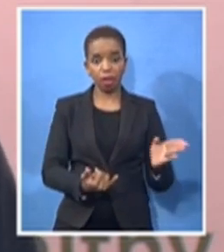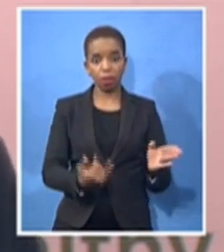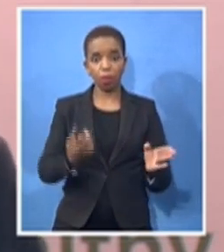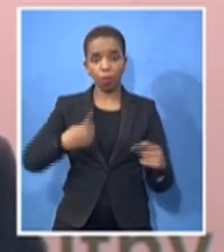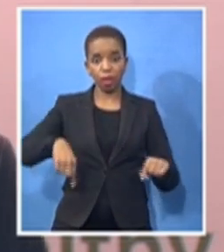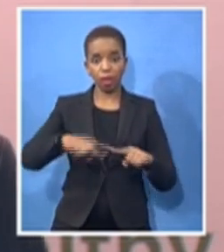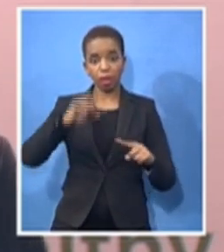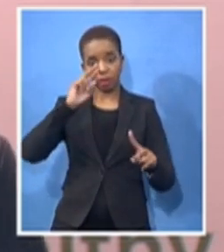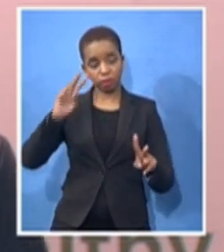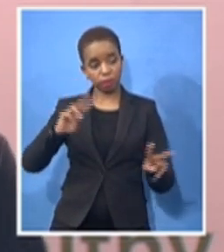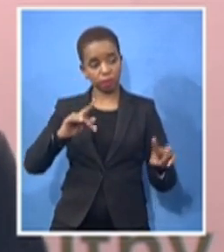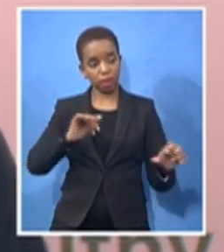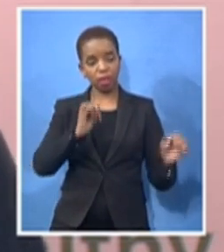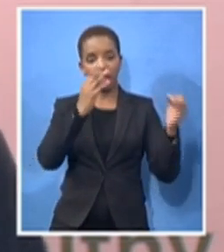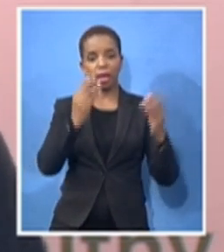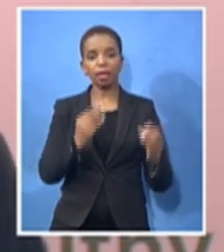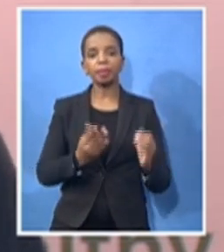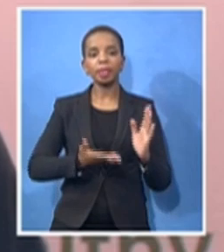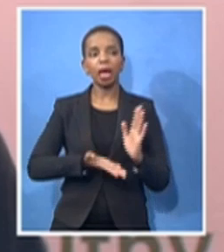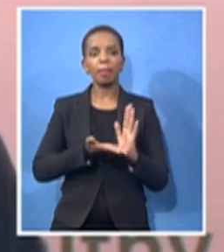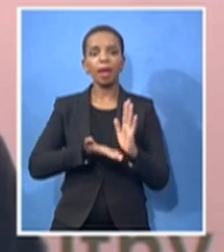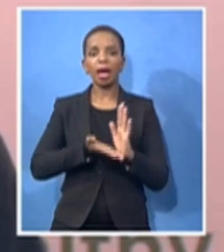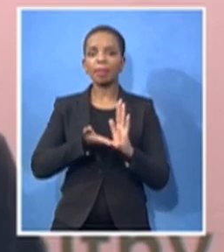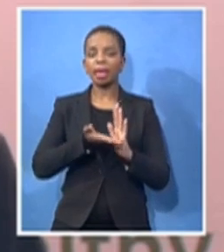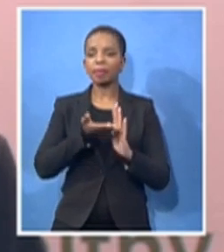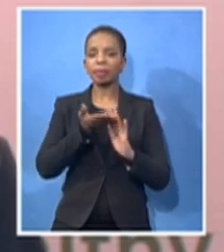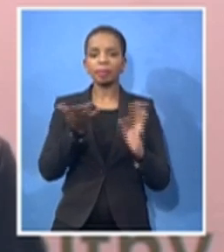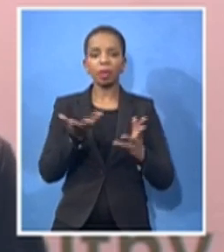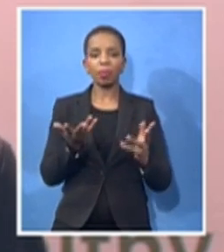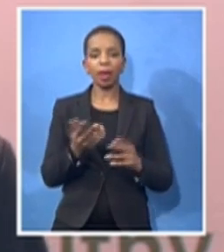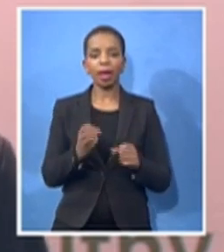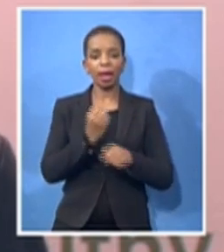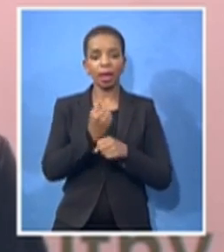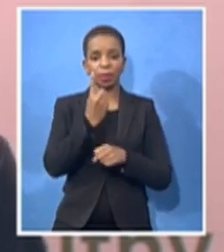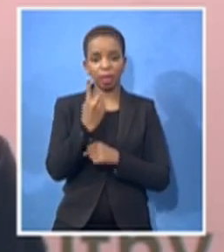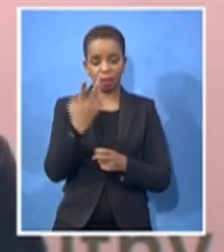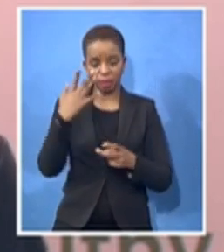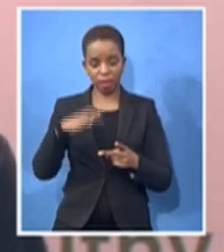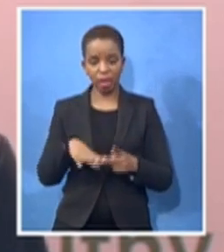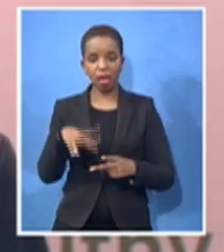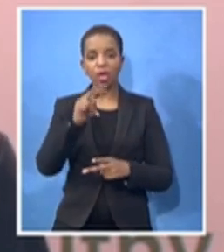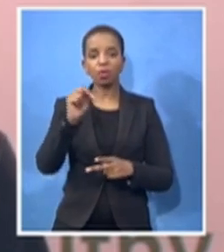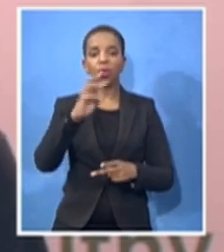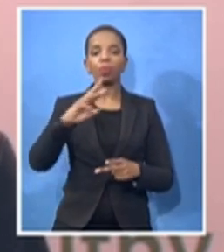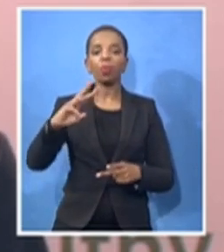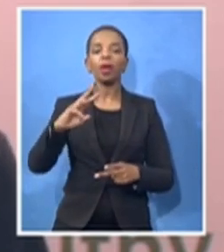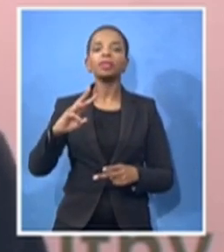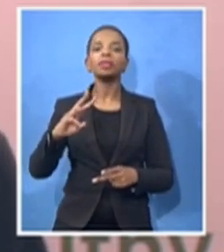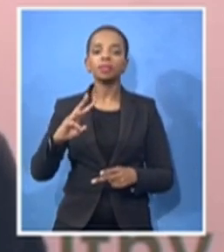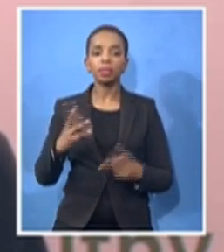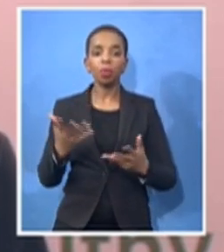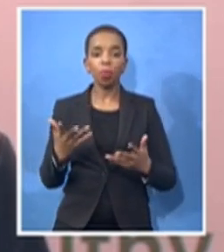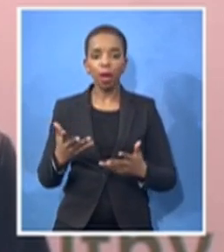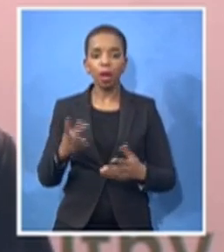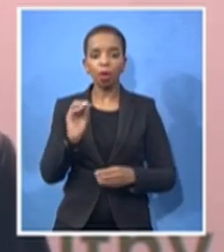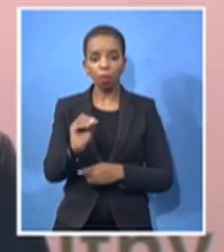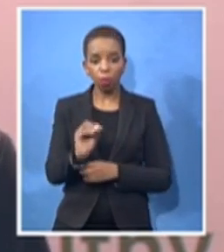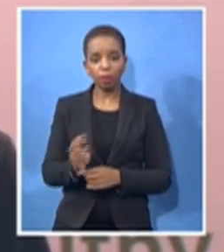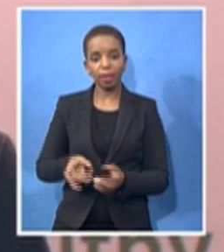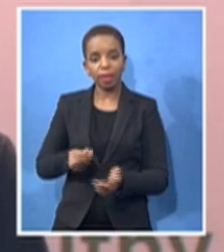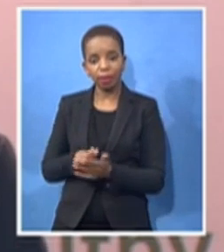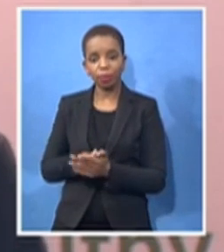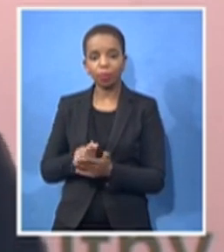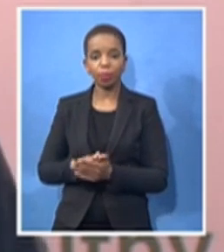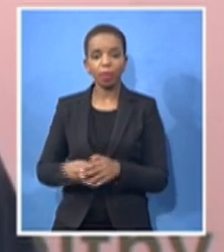in the northwest, especially where there is major economic activity, with especially looking currently with the